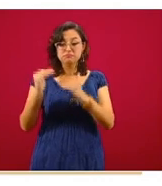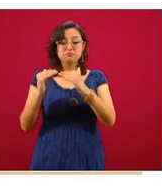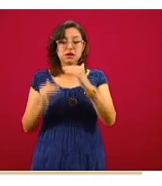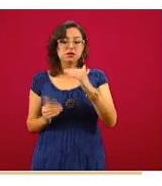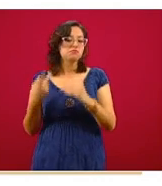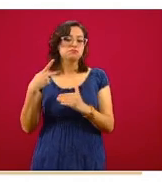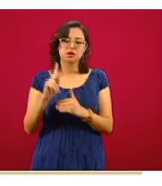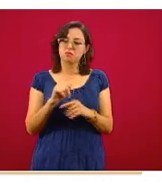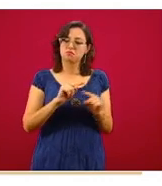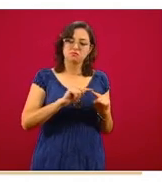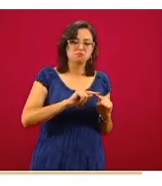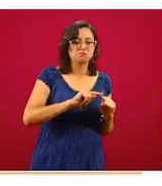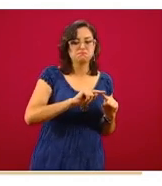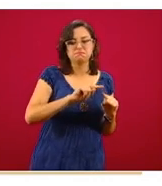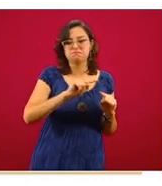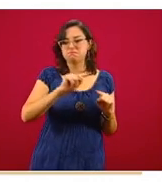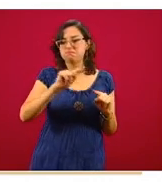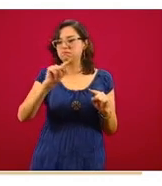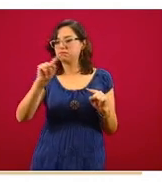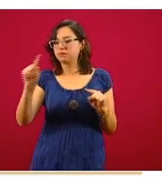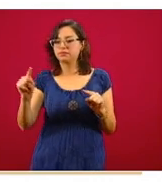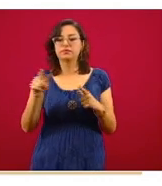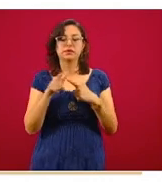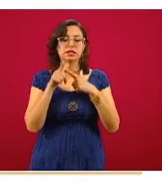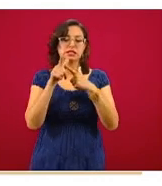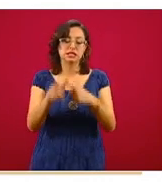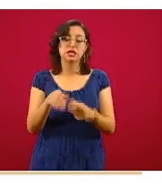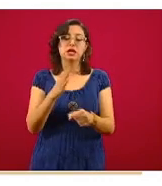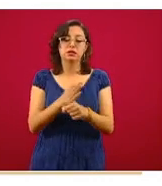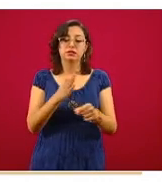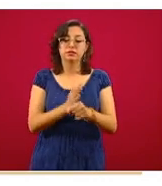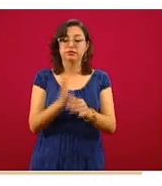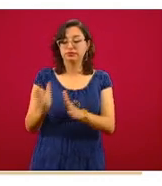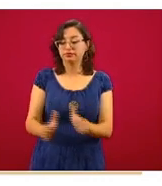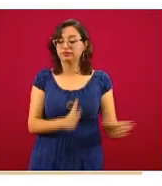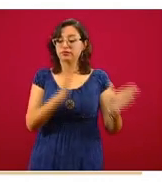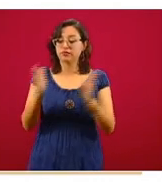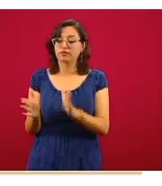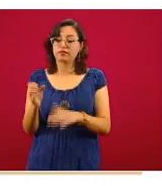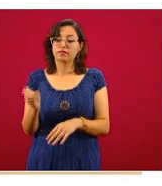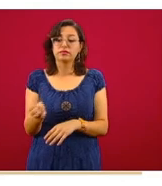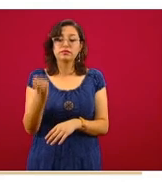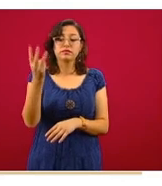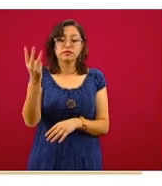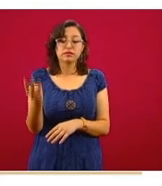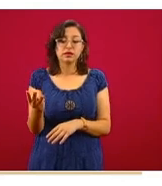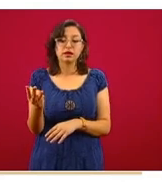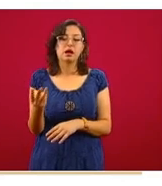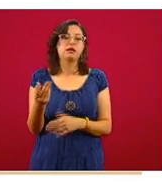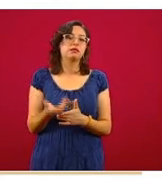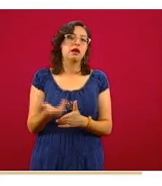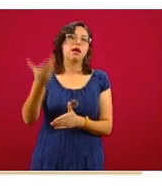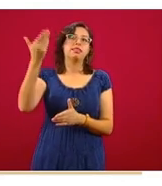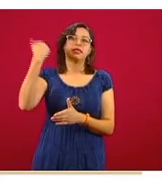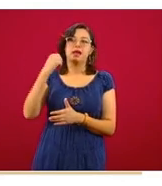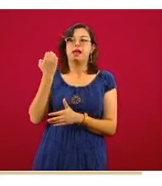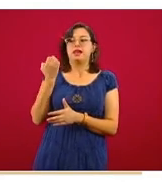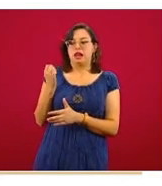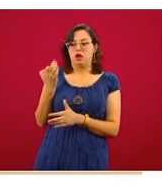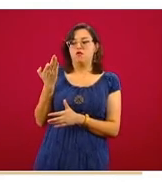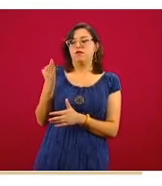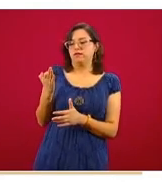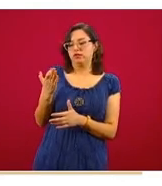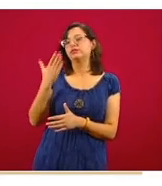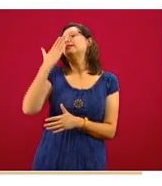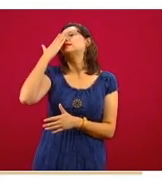as the tests come out, and then some cases are confirmed. The trend continues, and